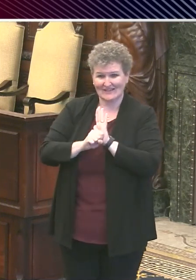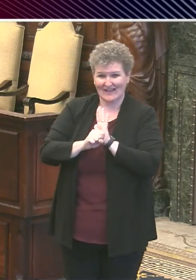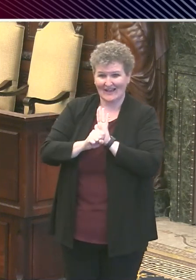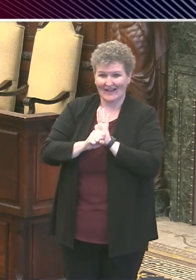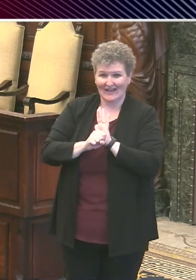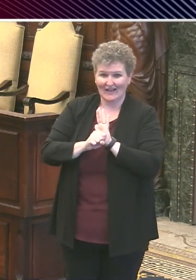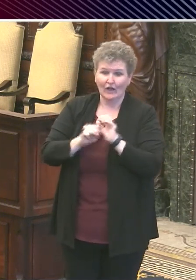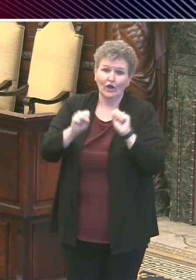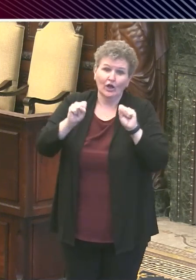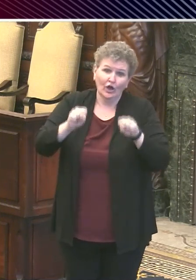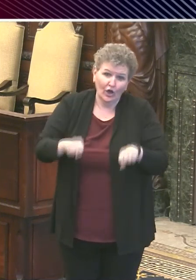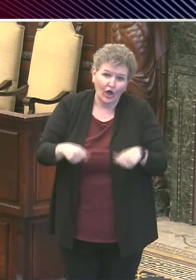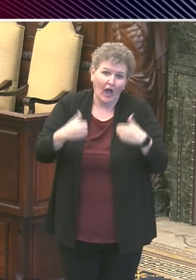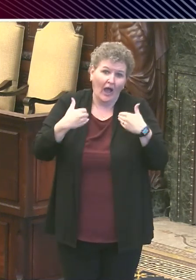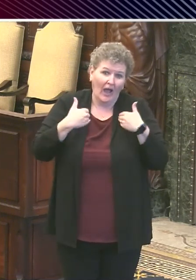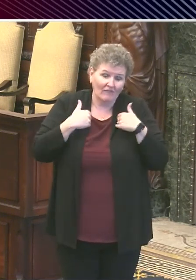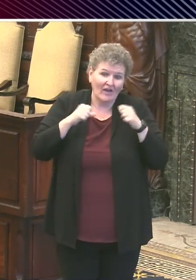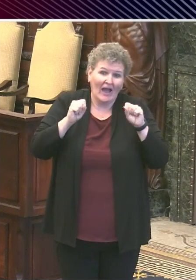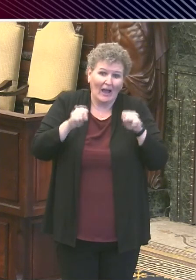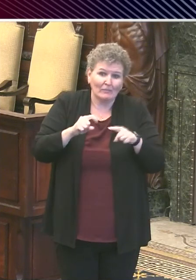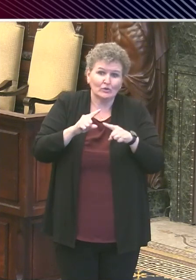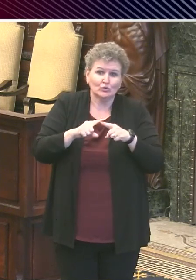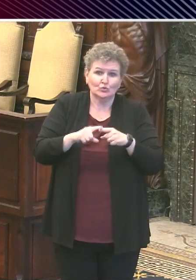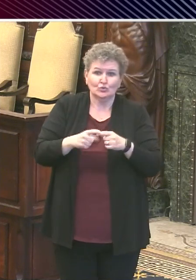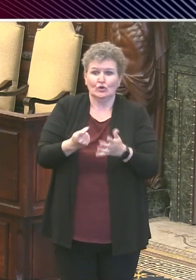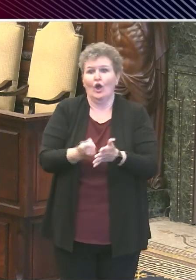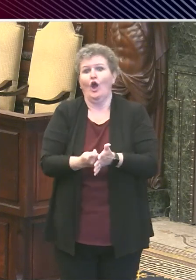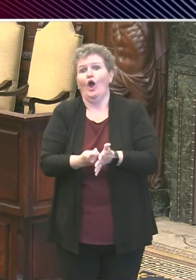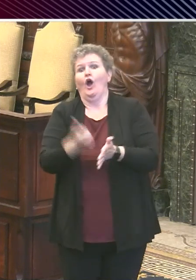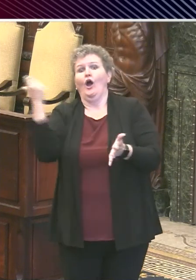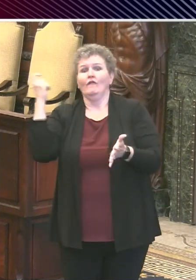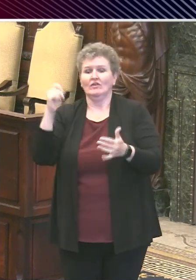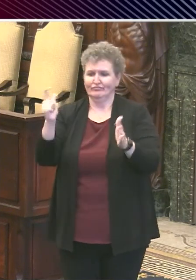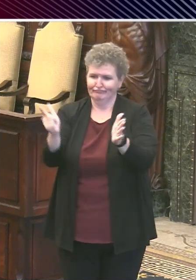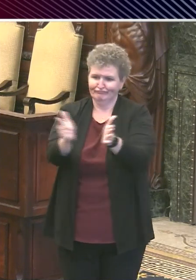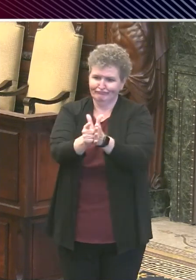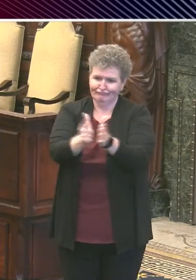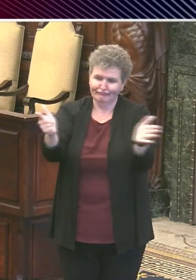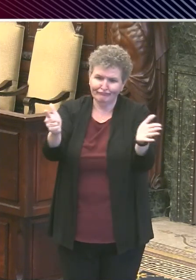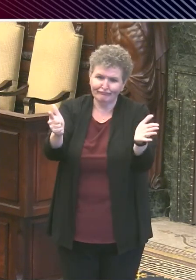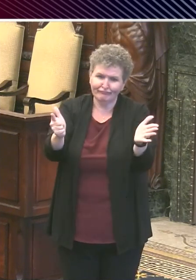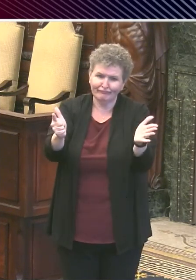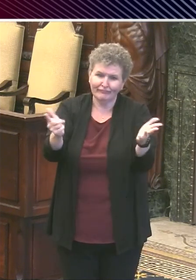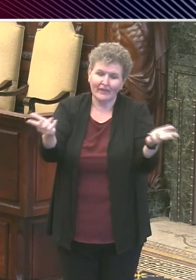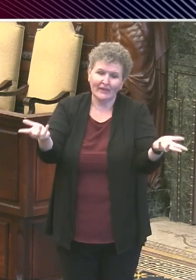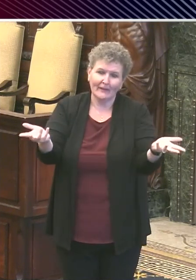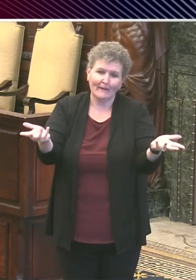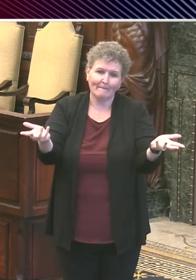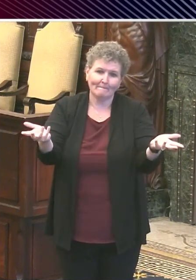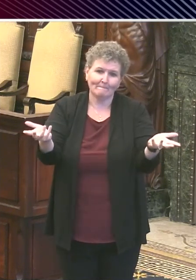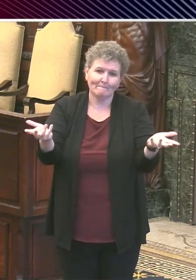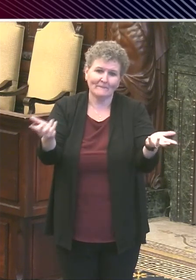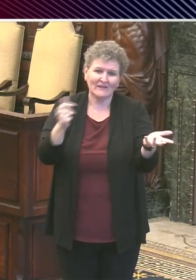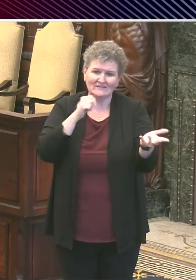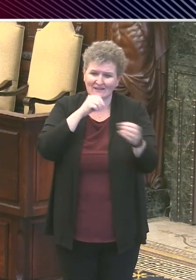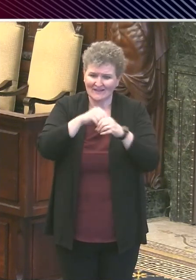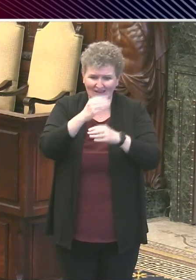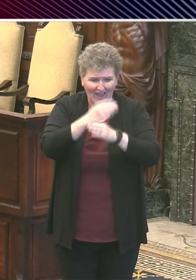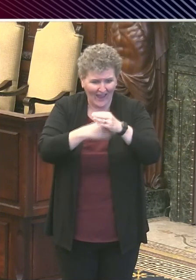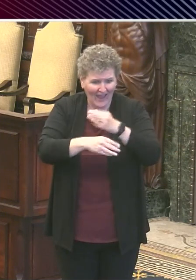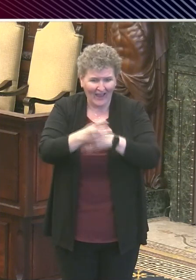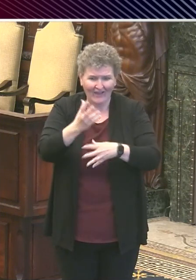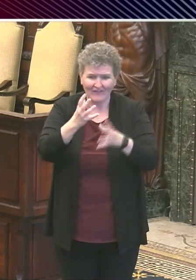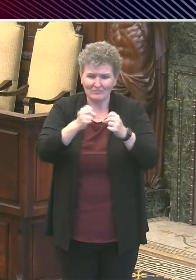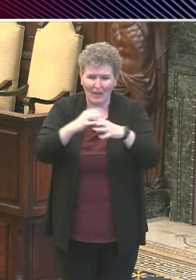does have the ability to eliminate the availability of these things. They should not be in the hands of anyone other than the